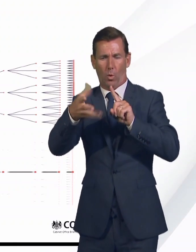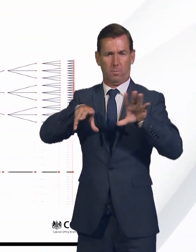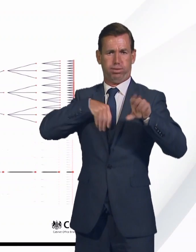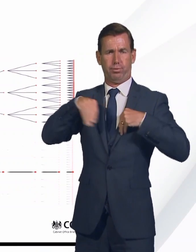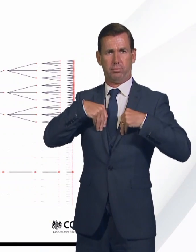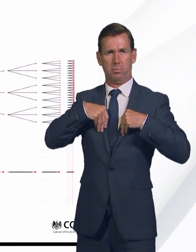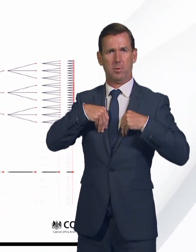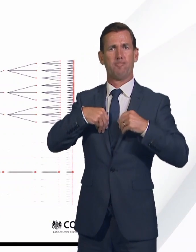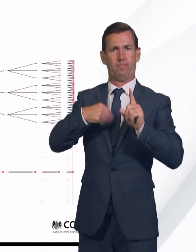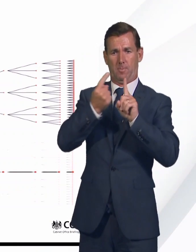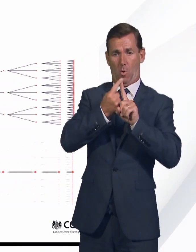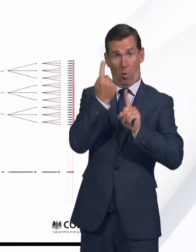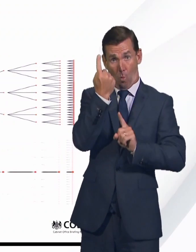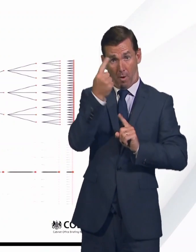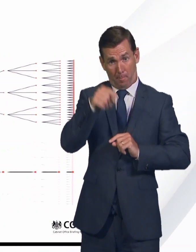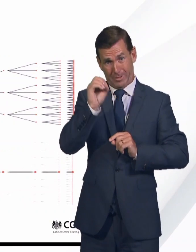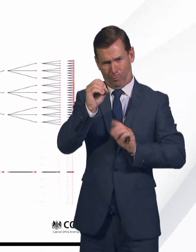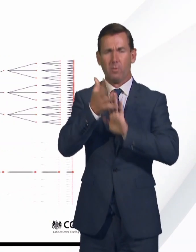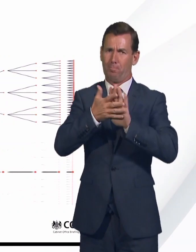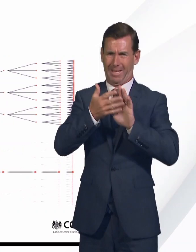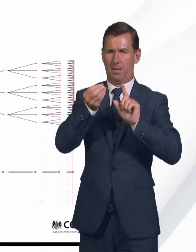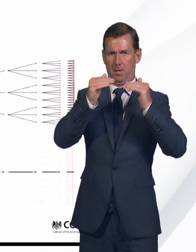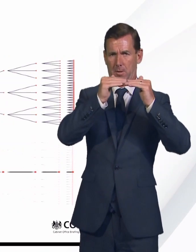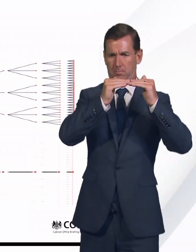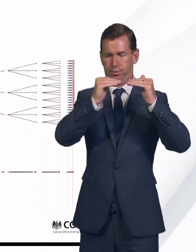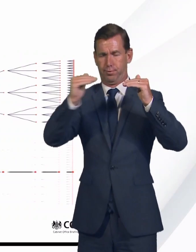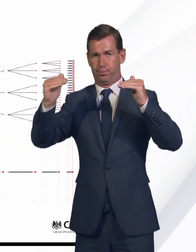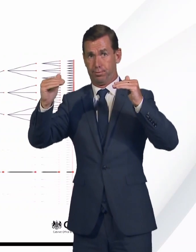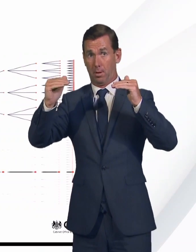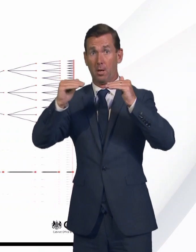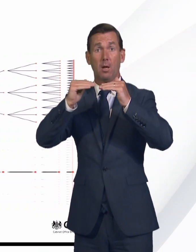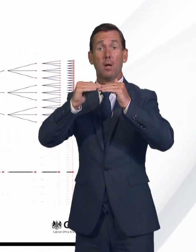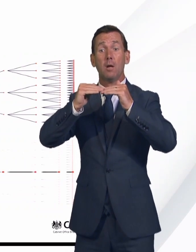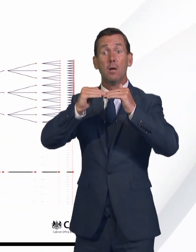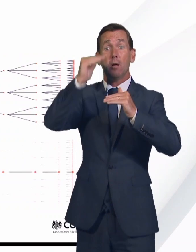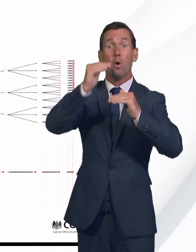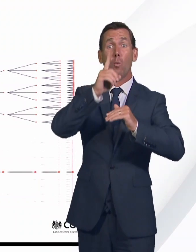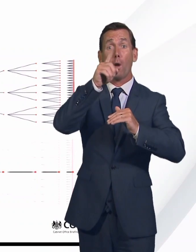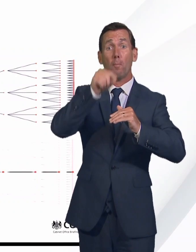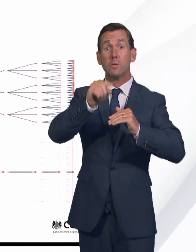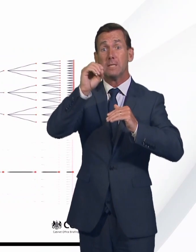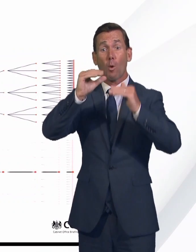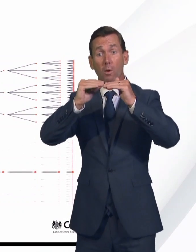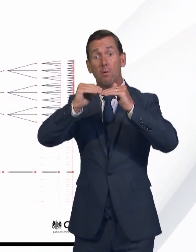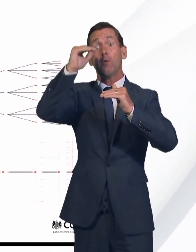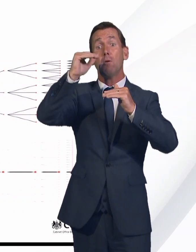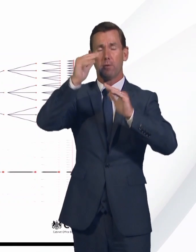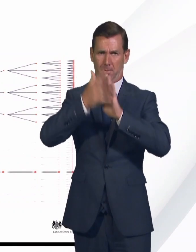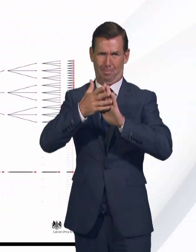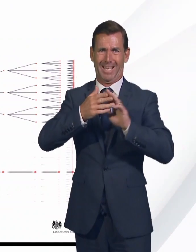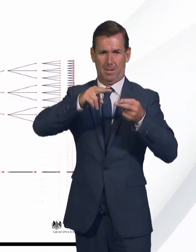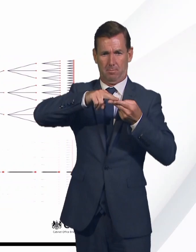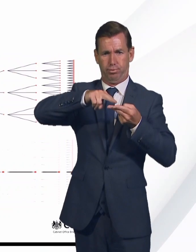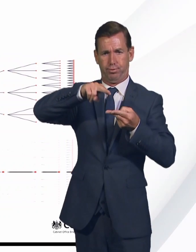a pandemic and epidemic in this country will stay flat. If it goes above that number, we will start to see an increasing number